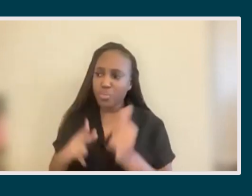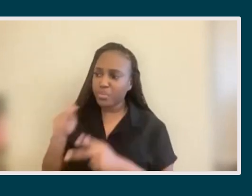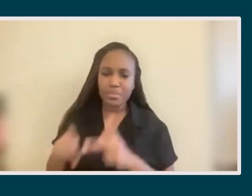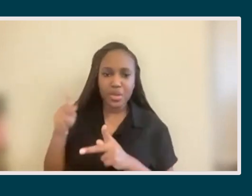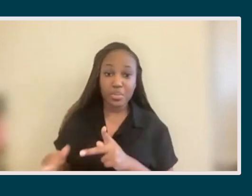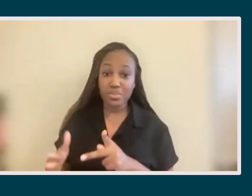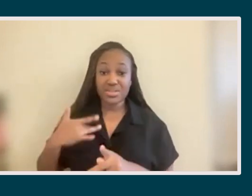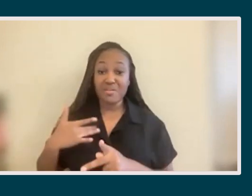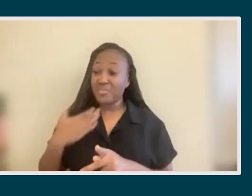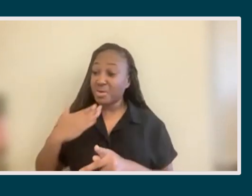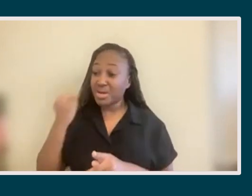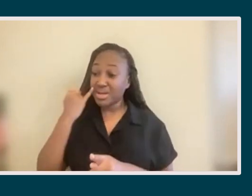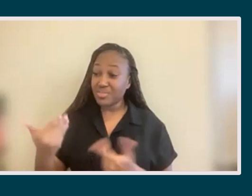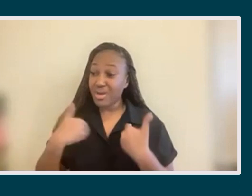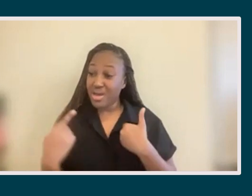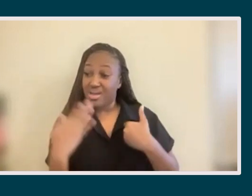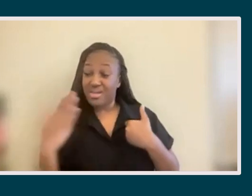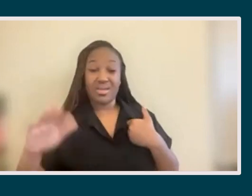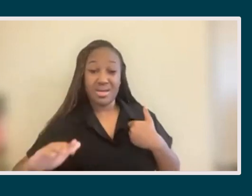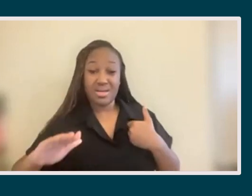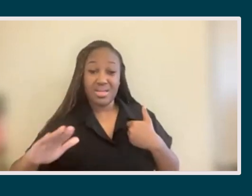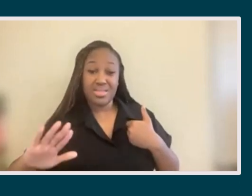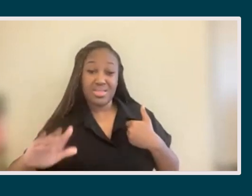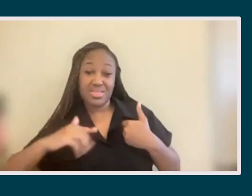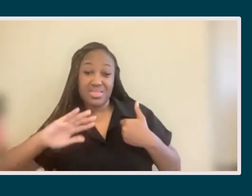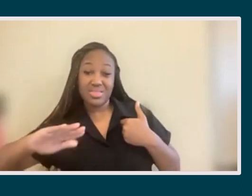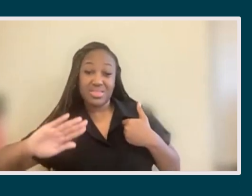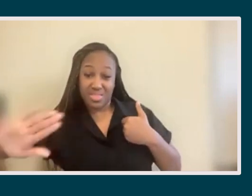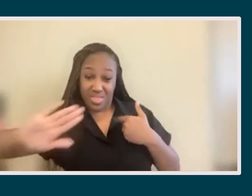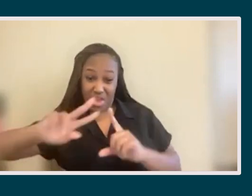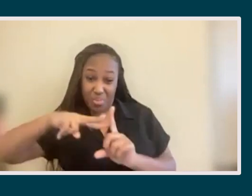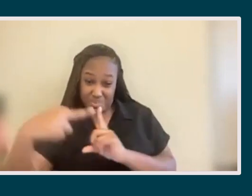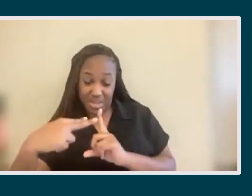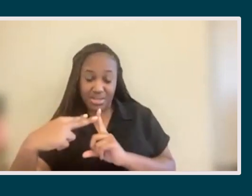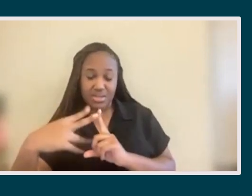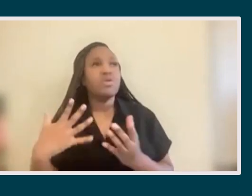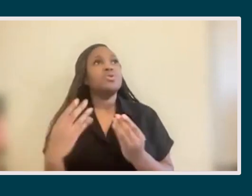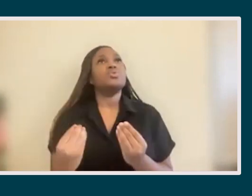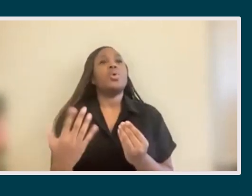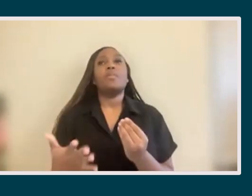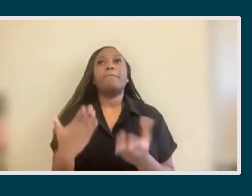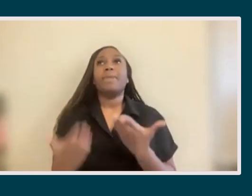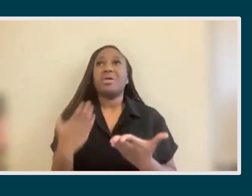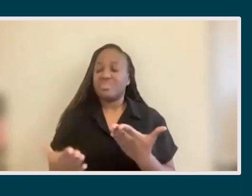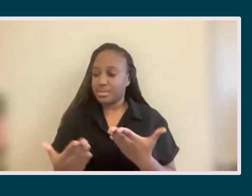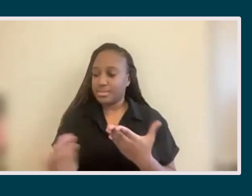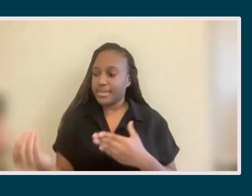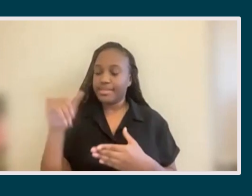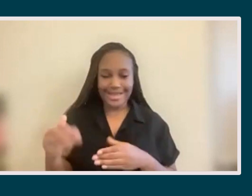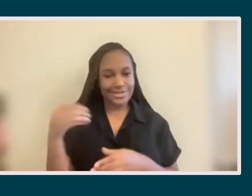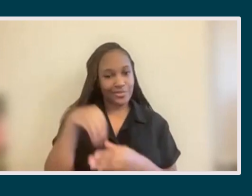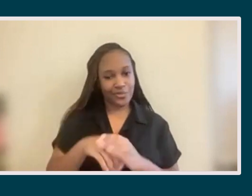their outcome, would that feel good to you? So maybe there's a piece of that or something in